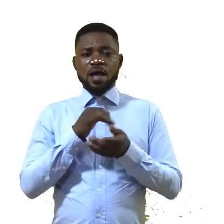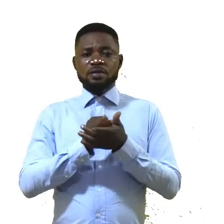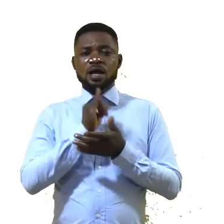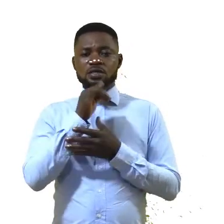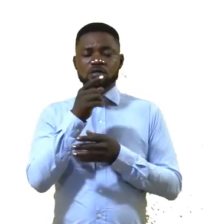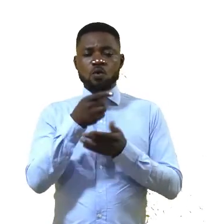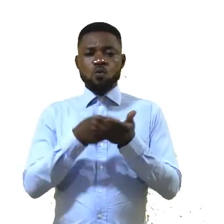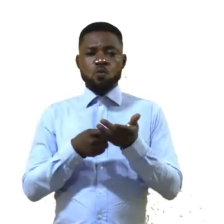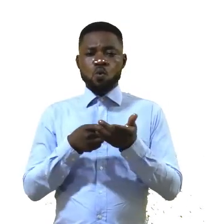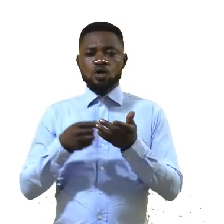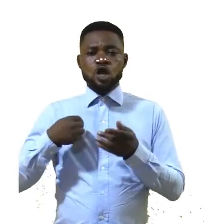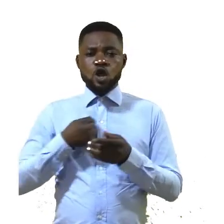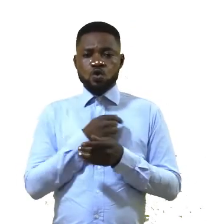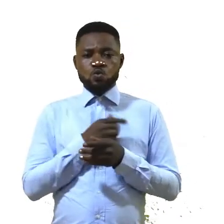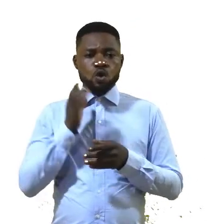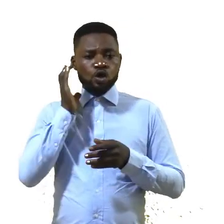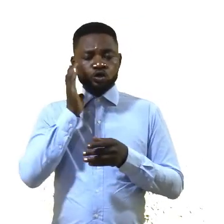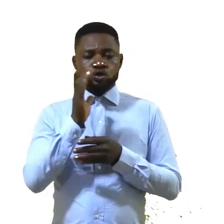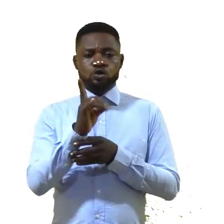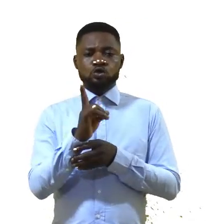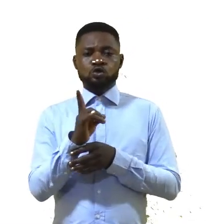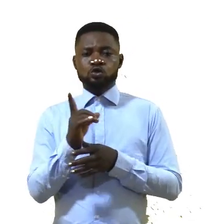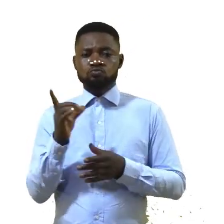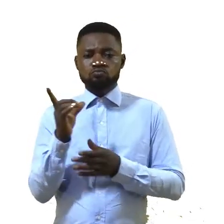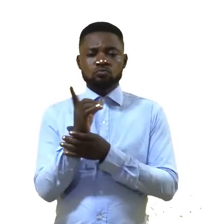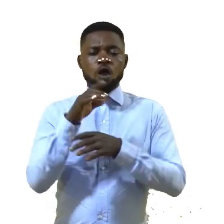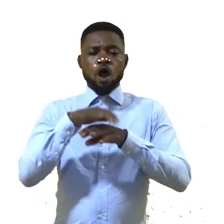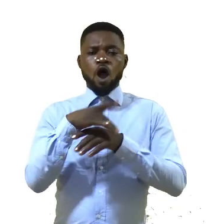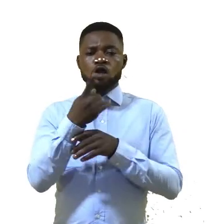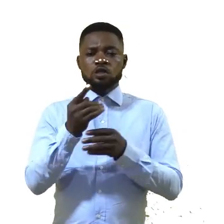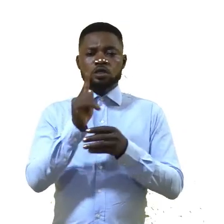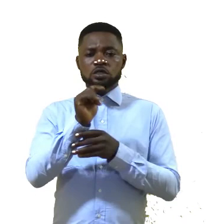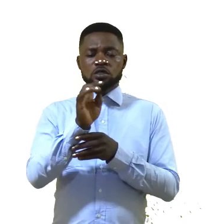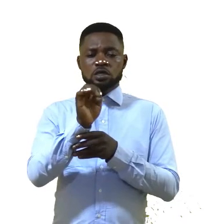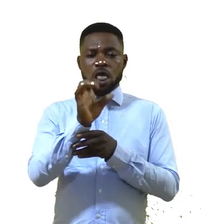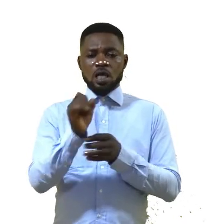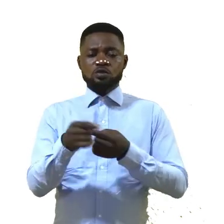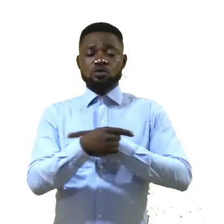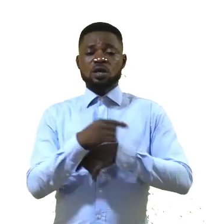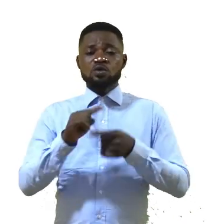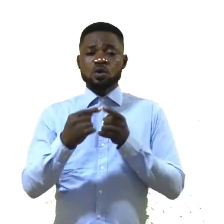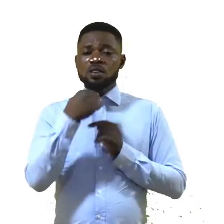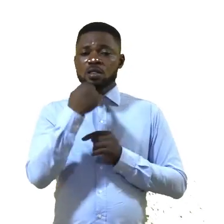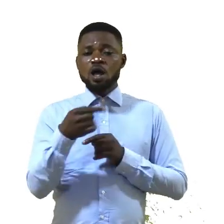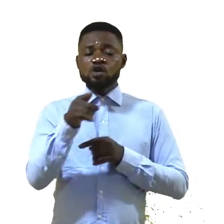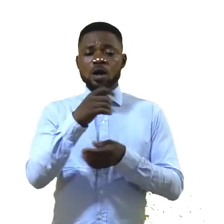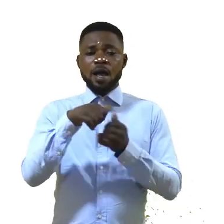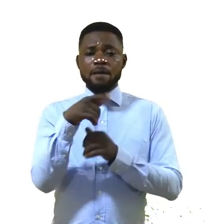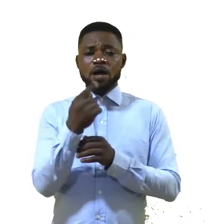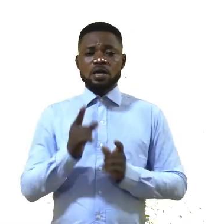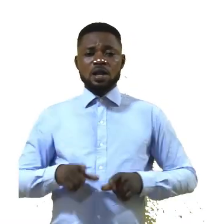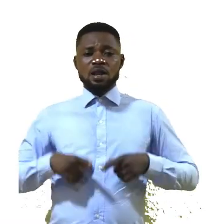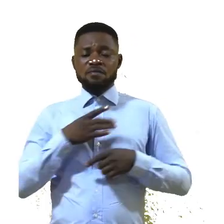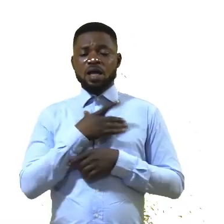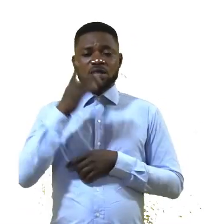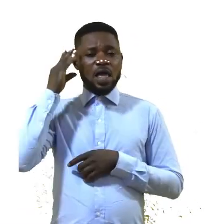is what we showcase on the Total Education Show today, to tell you about the life